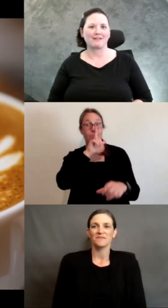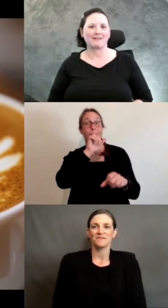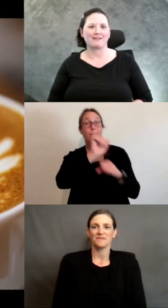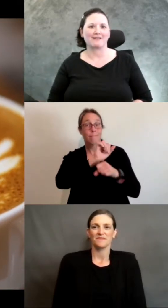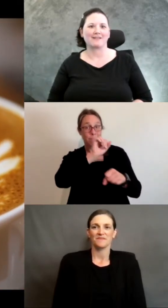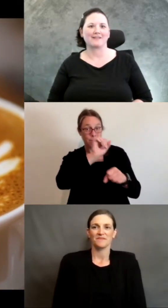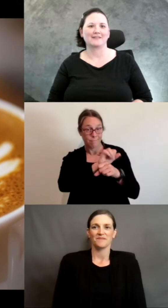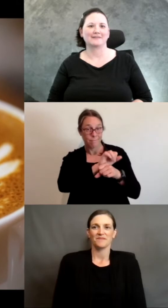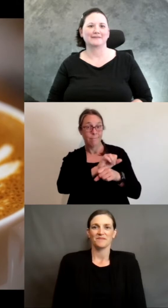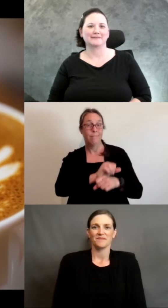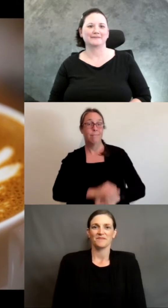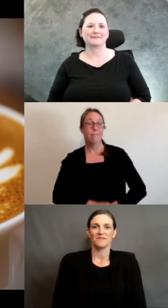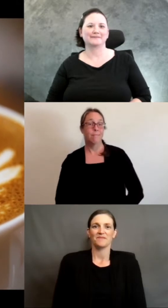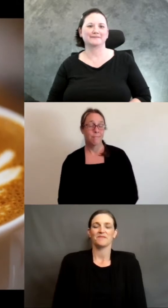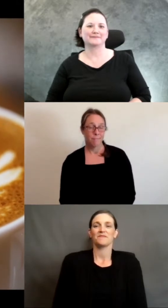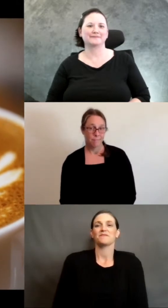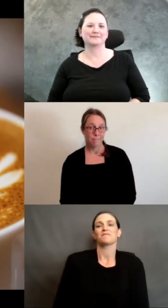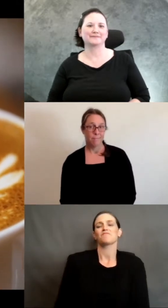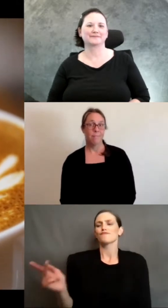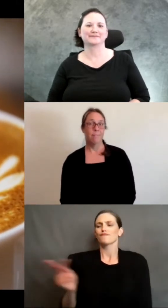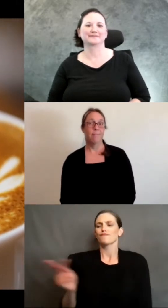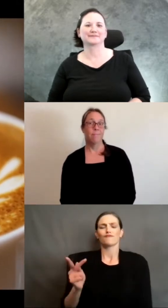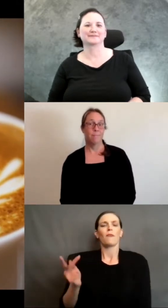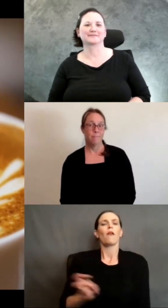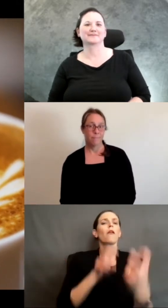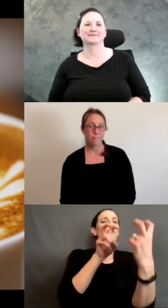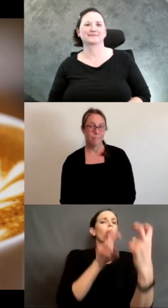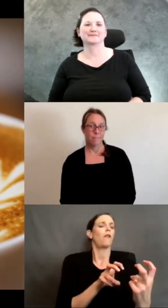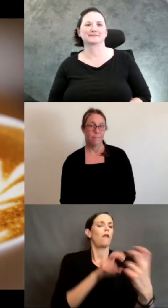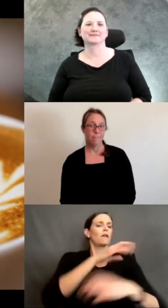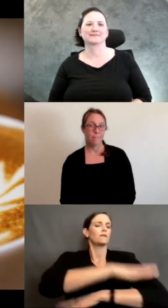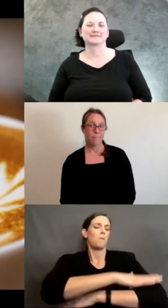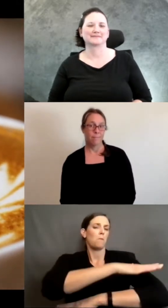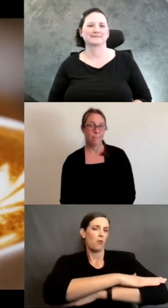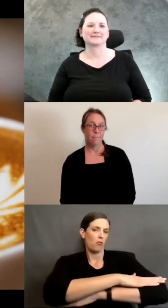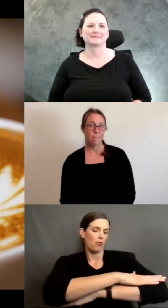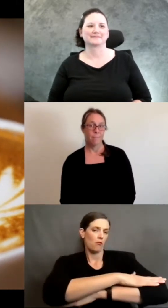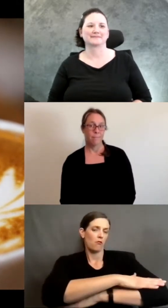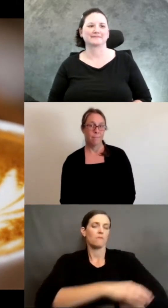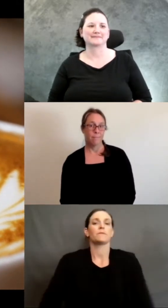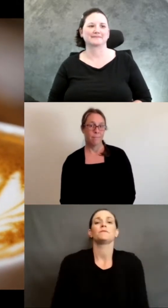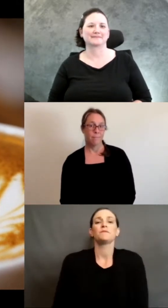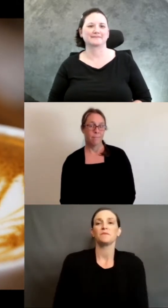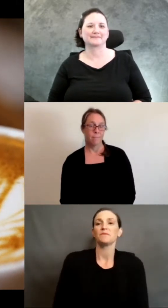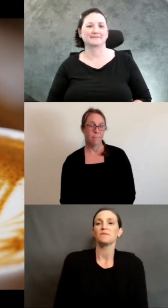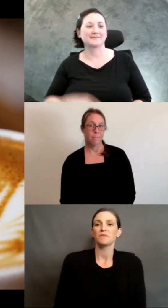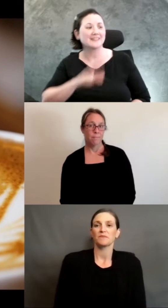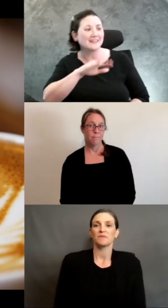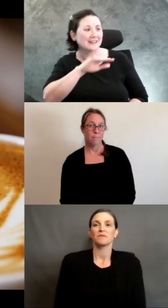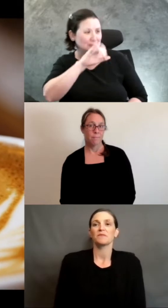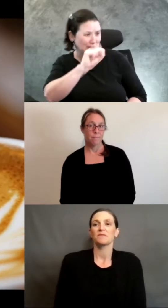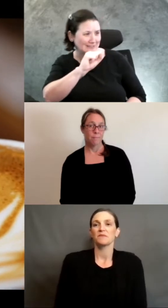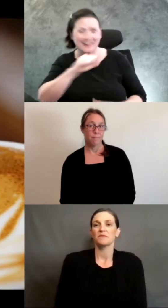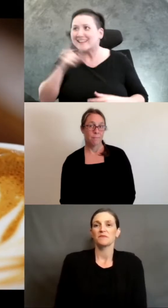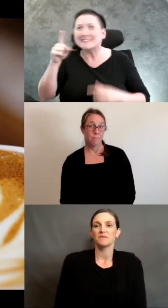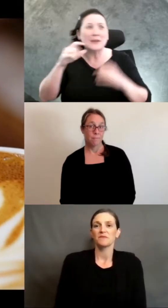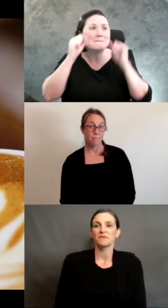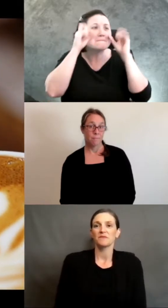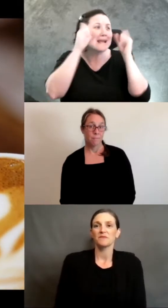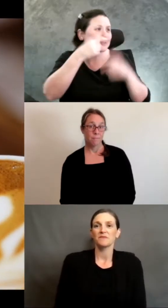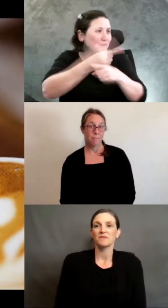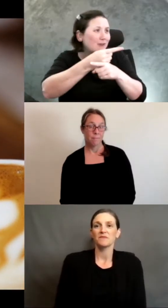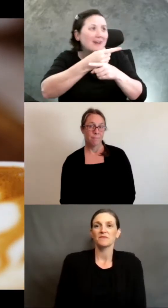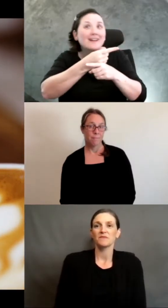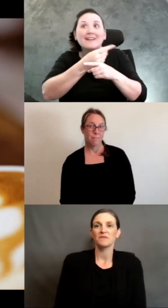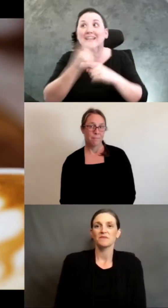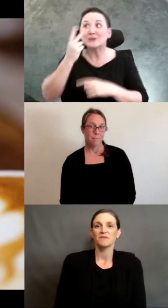Jessica and Hope sit at one of the tables in the cafe. Isn't that amazing, Jess? Look at what you can